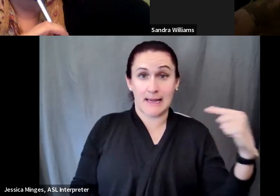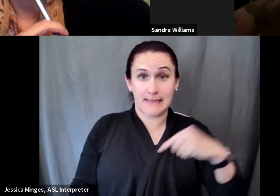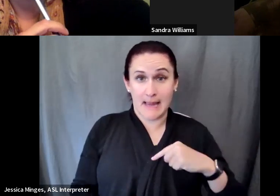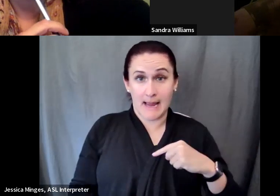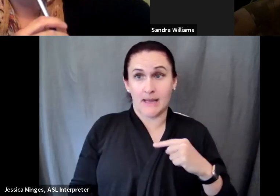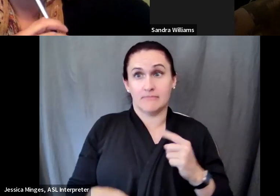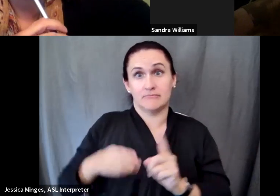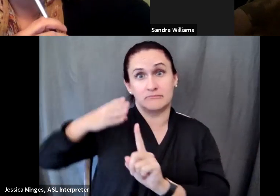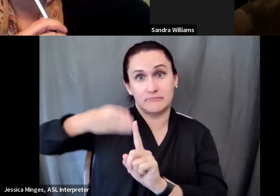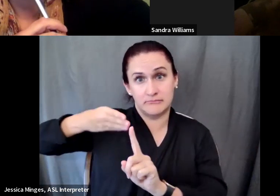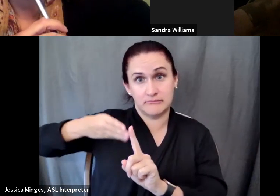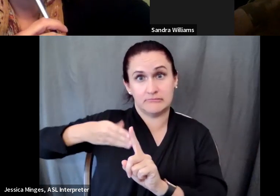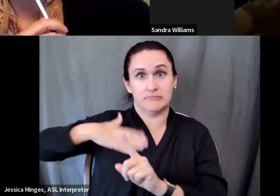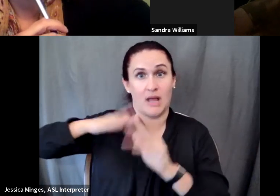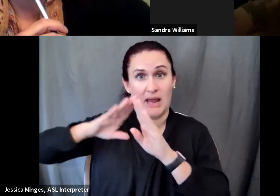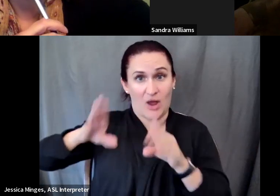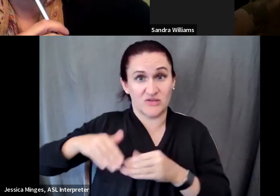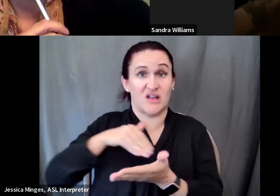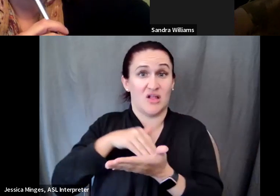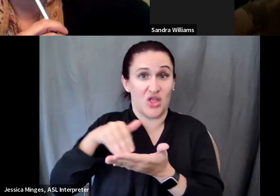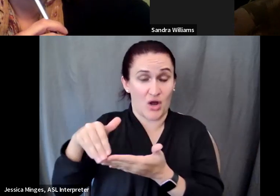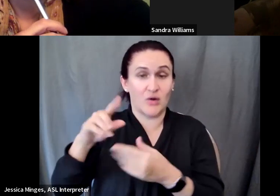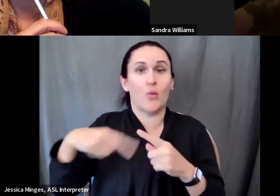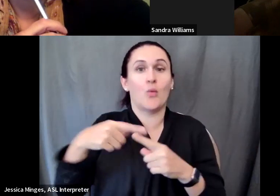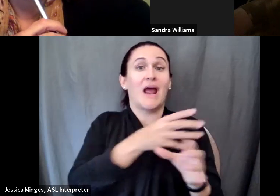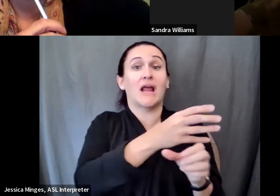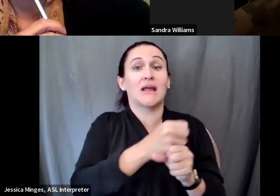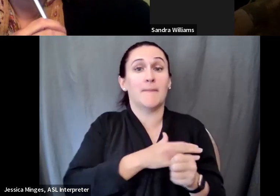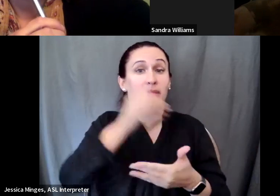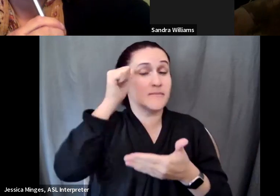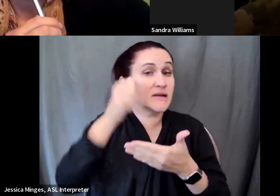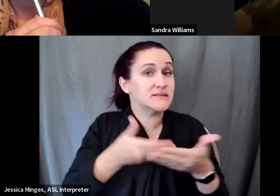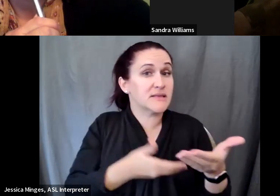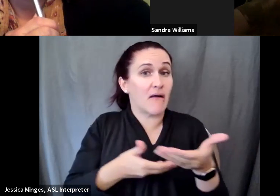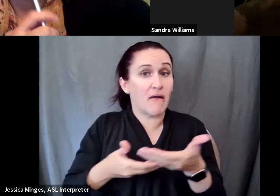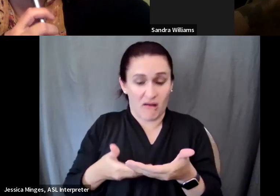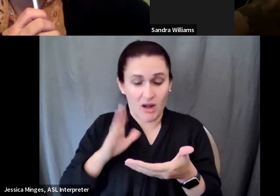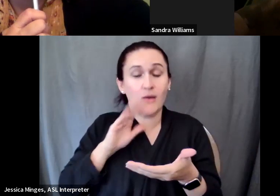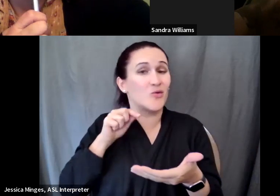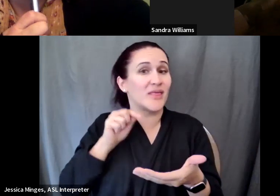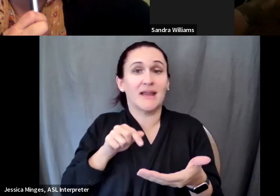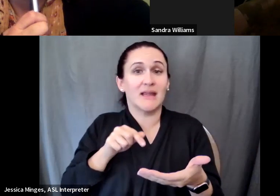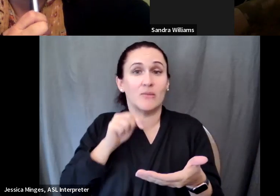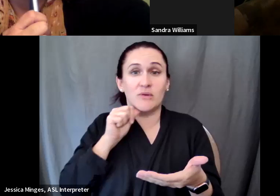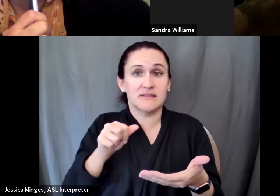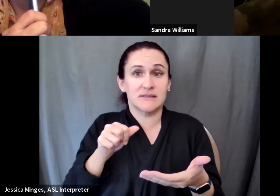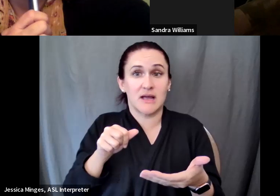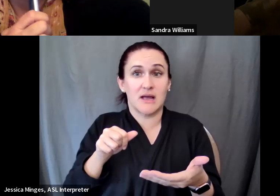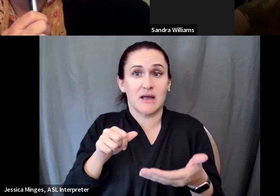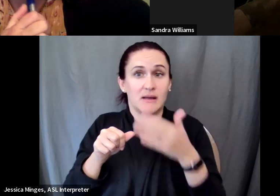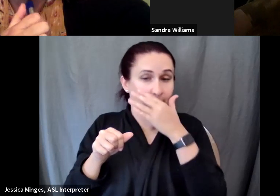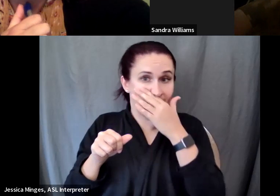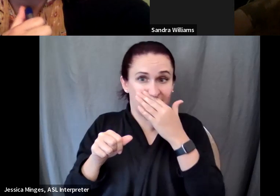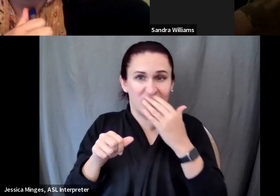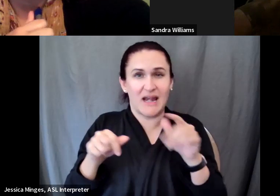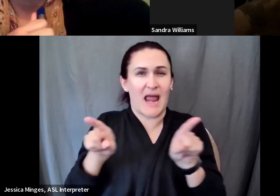a lot. And when I got my son, I knew that he wasn't as 9-month-old babies